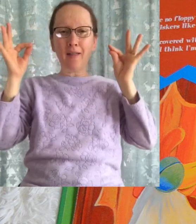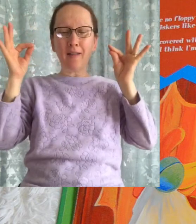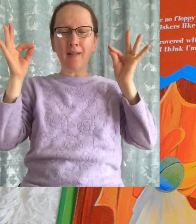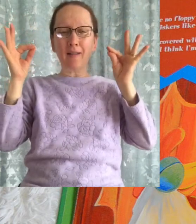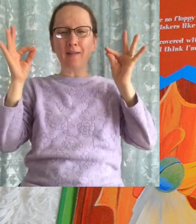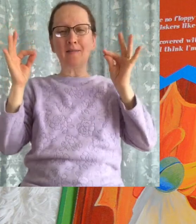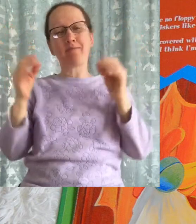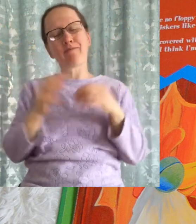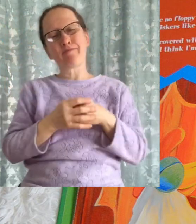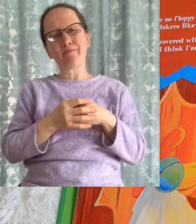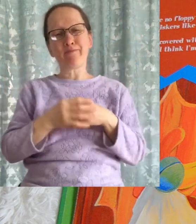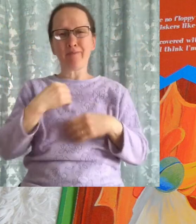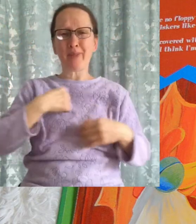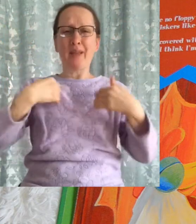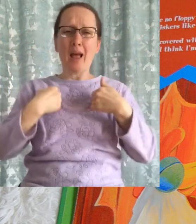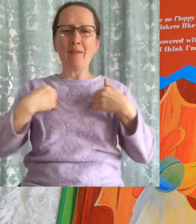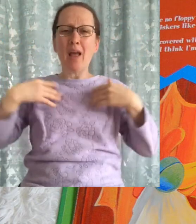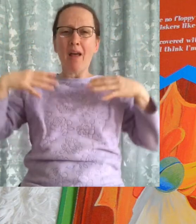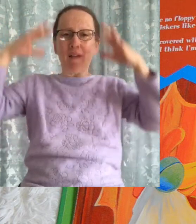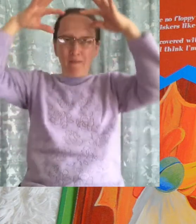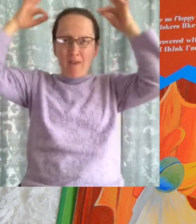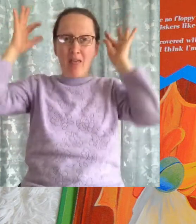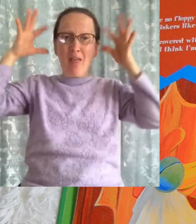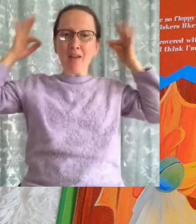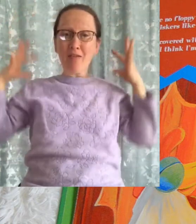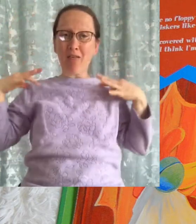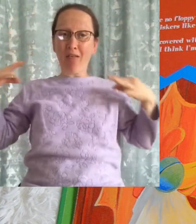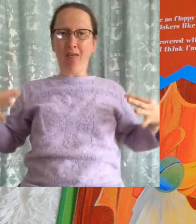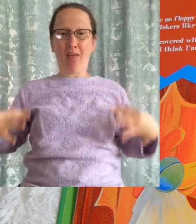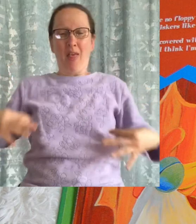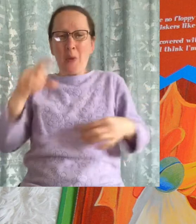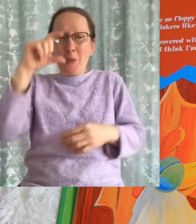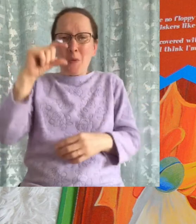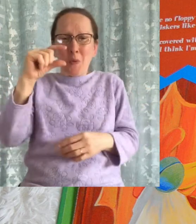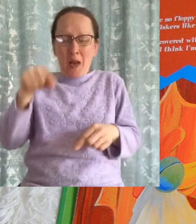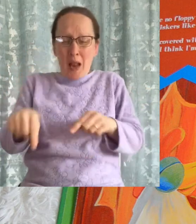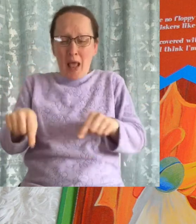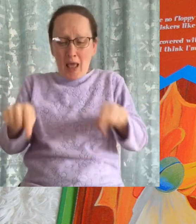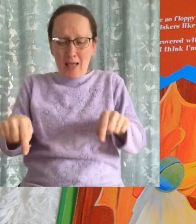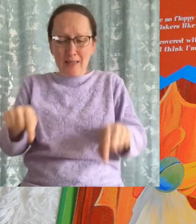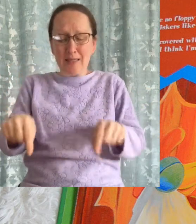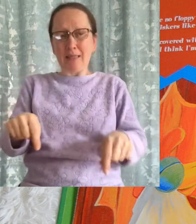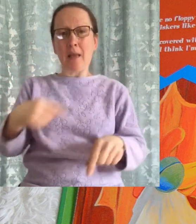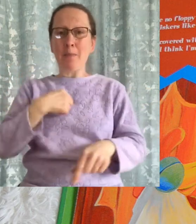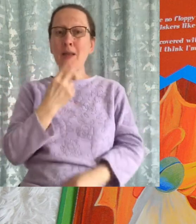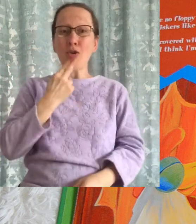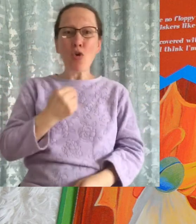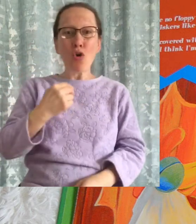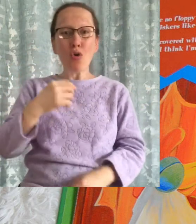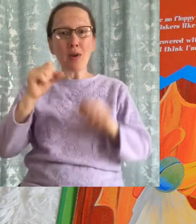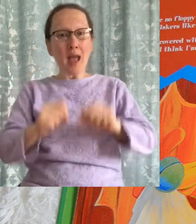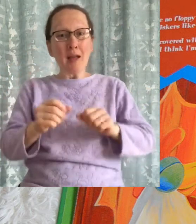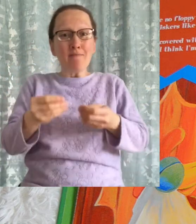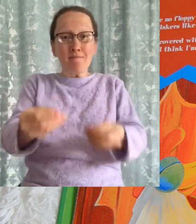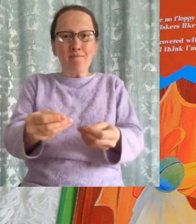attention. So I'm covered with feathers and have little legs. I think I'm cute, and I